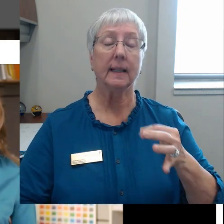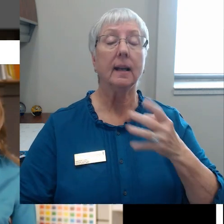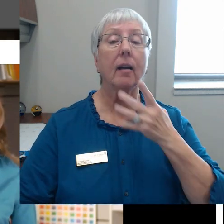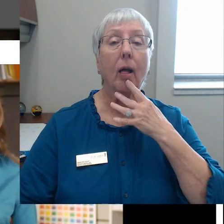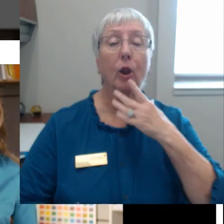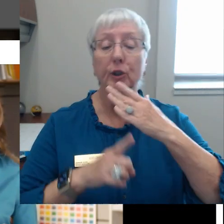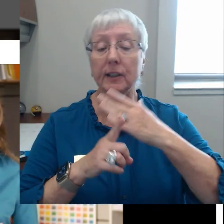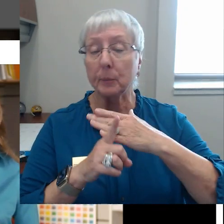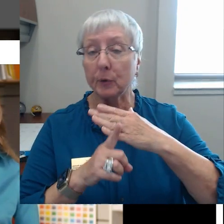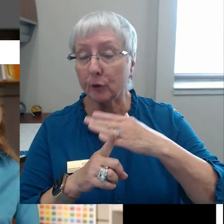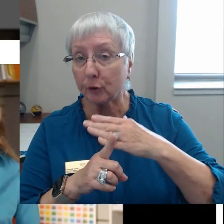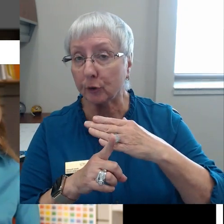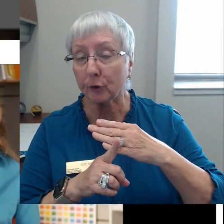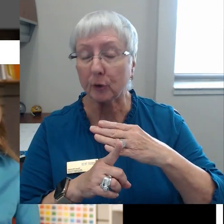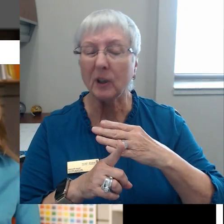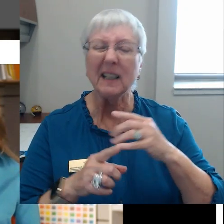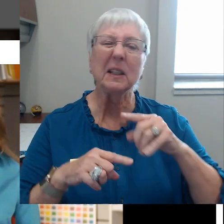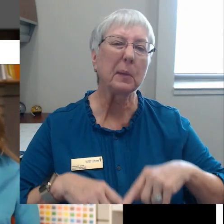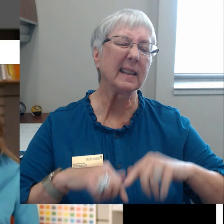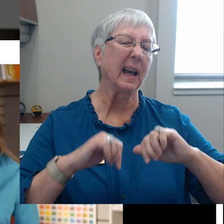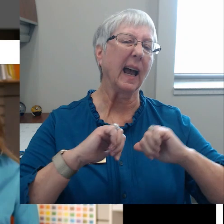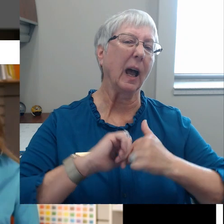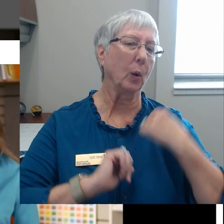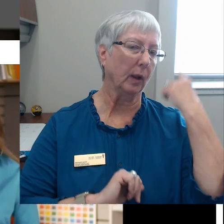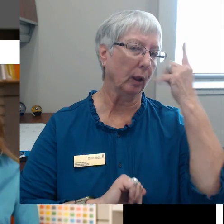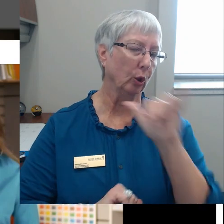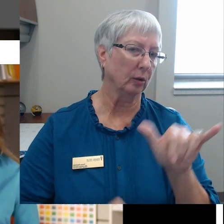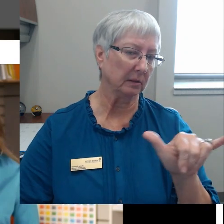hot or cold a color looks, even though we